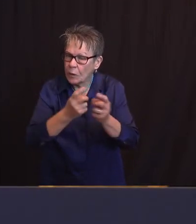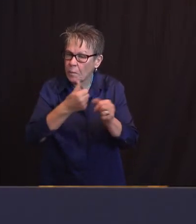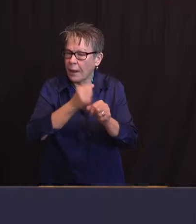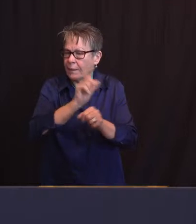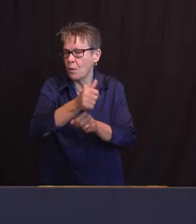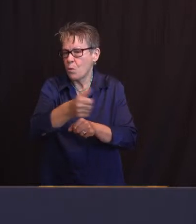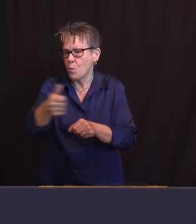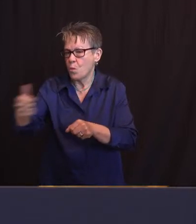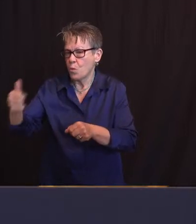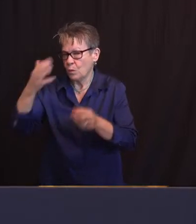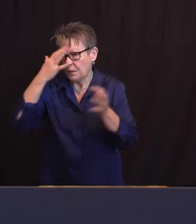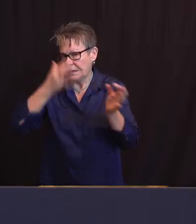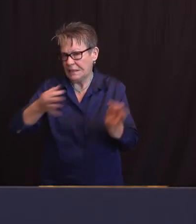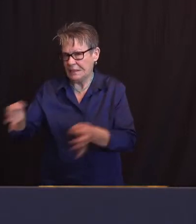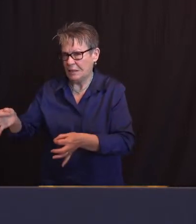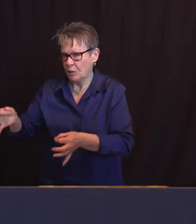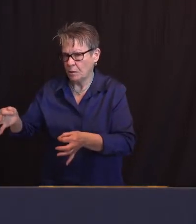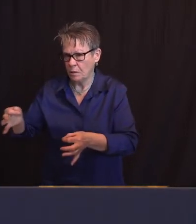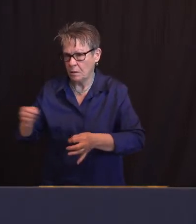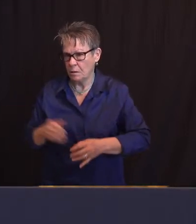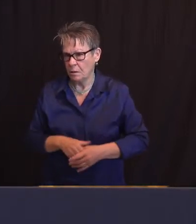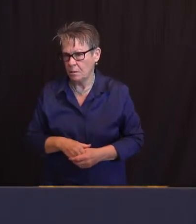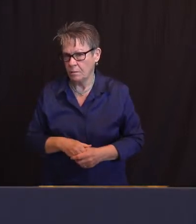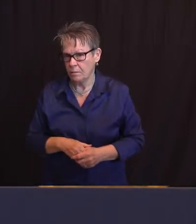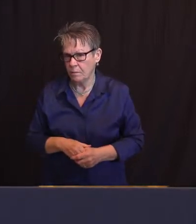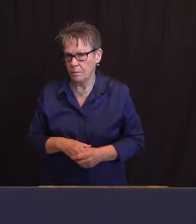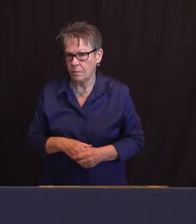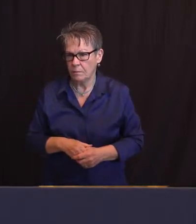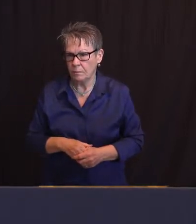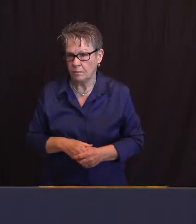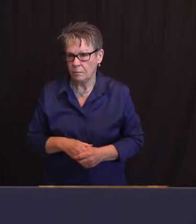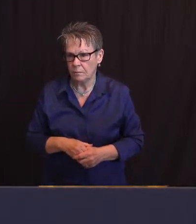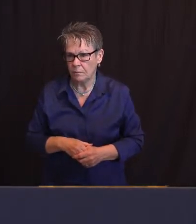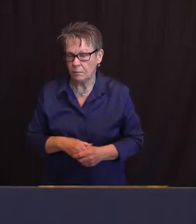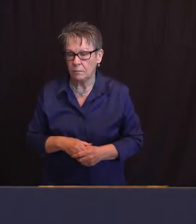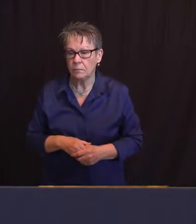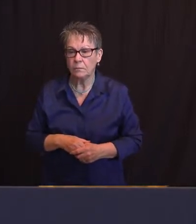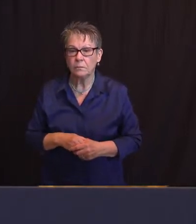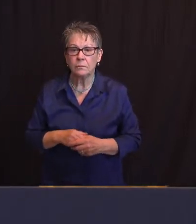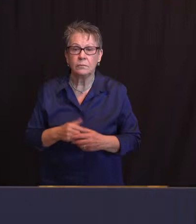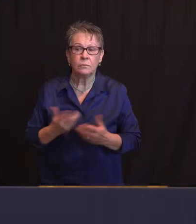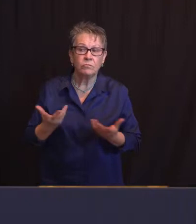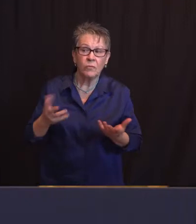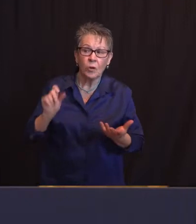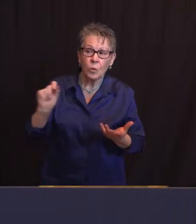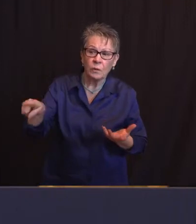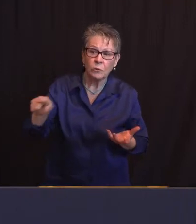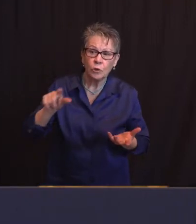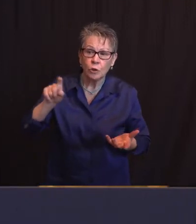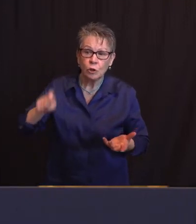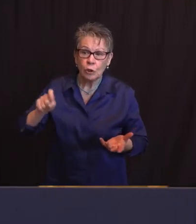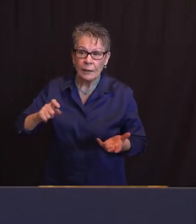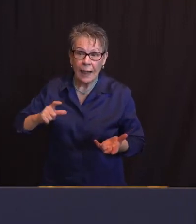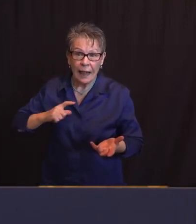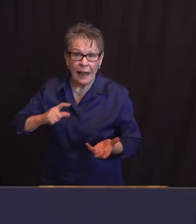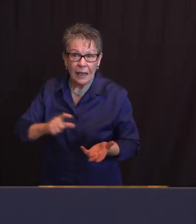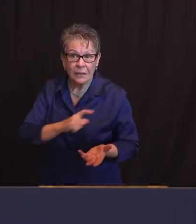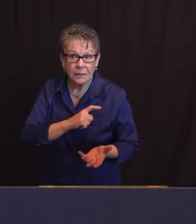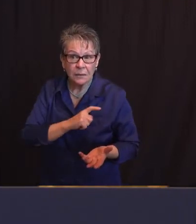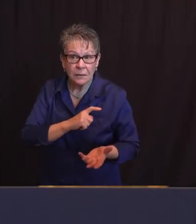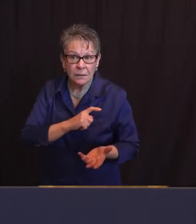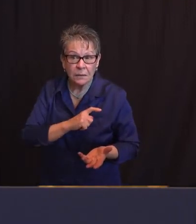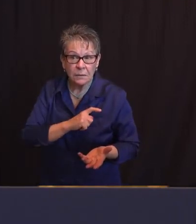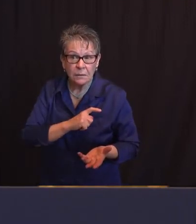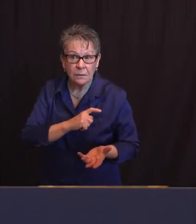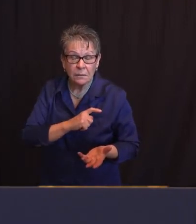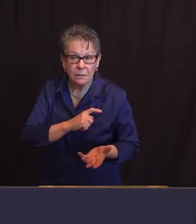Governor, should the legislature get a say on whether you continue to extend emergency powers? Should the Emergency Health Powers Act be